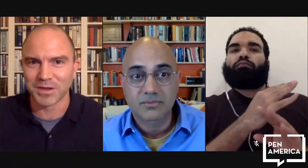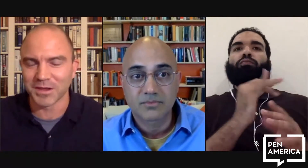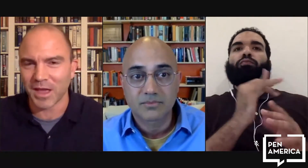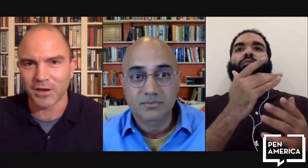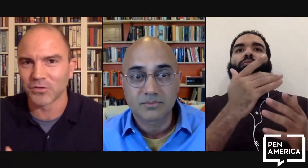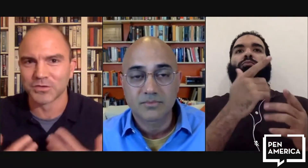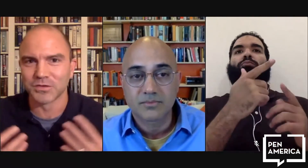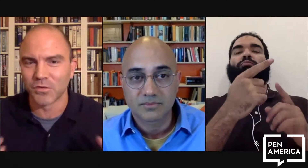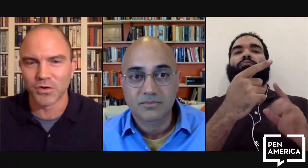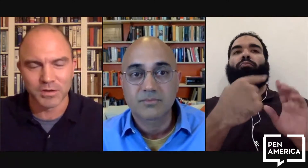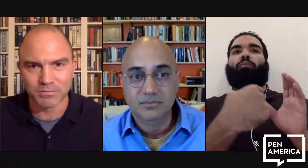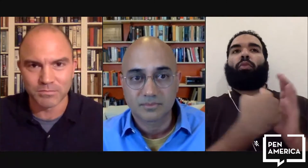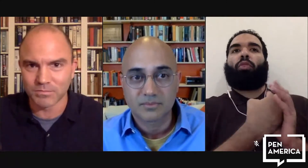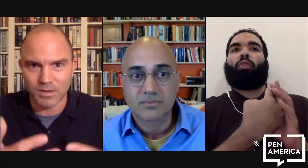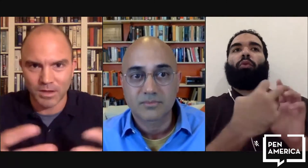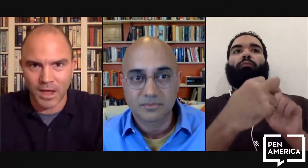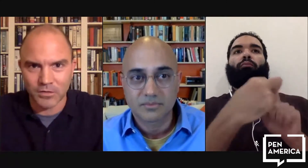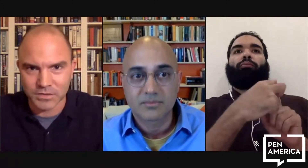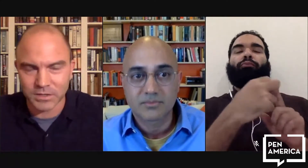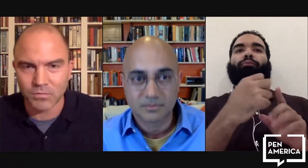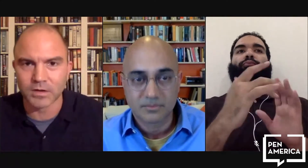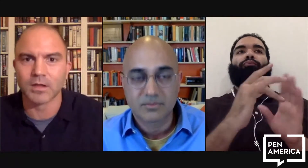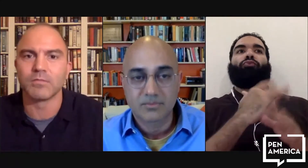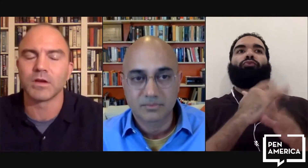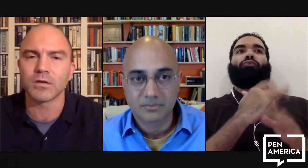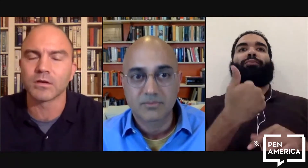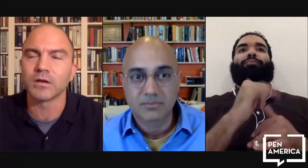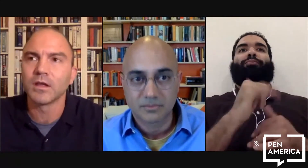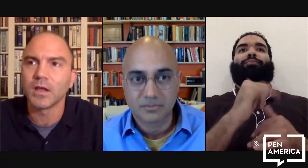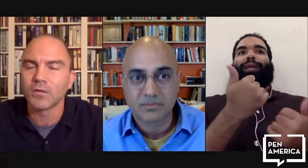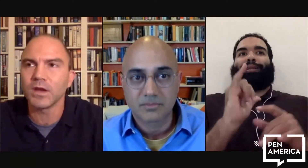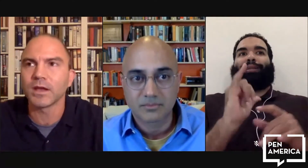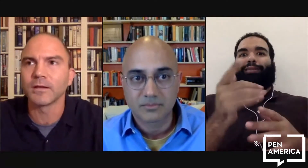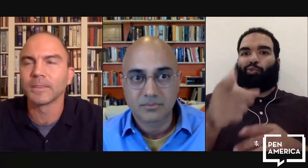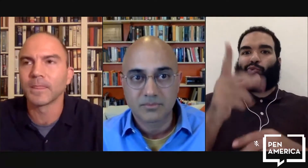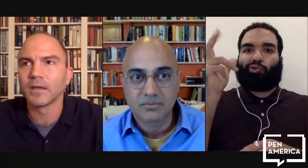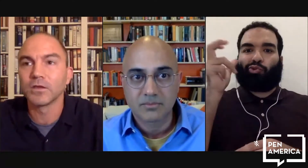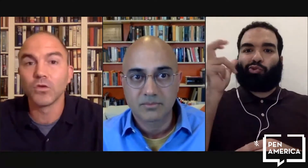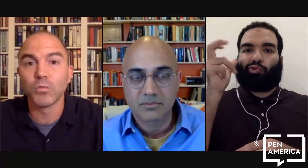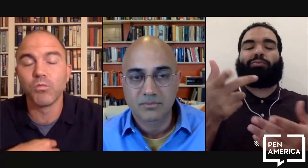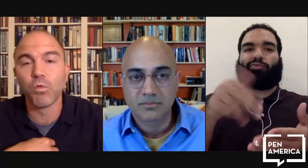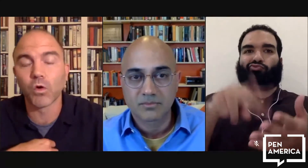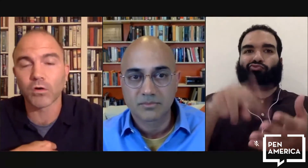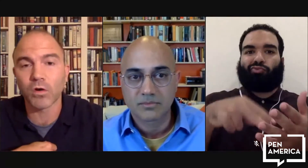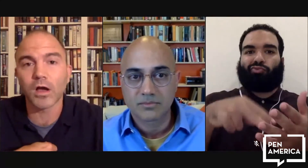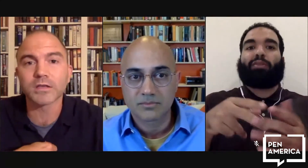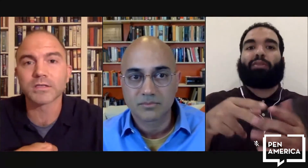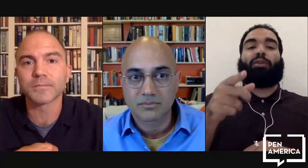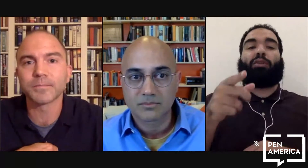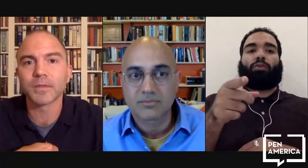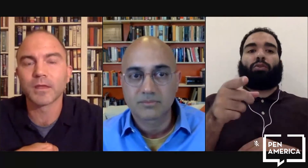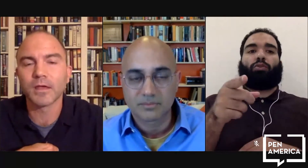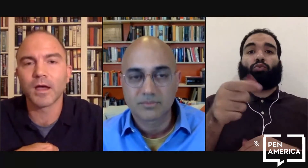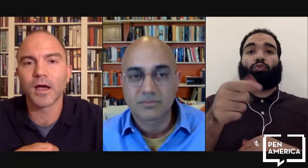avoid being heckled, to avoid encounters like the one that we heard in the reading, you wore a